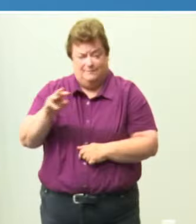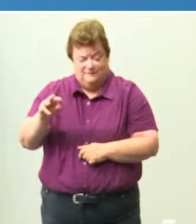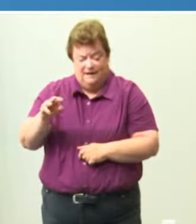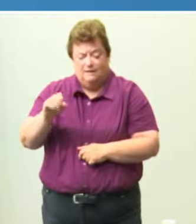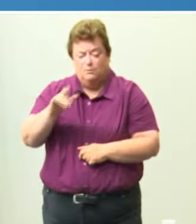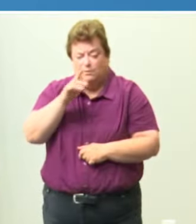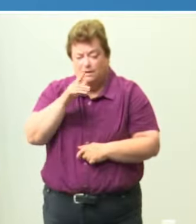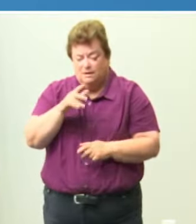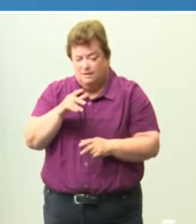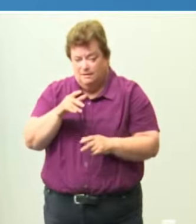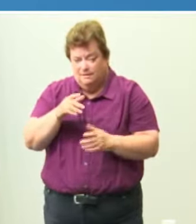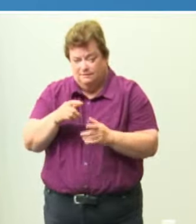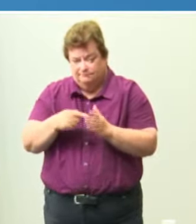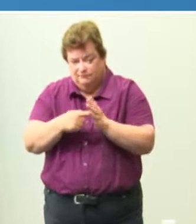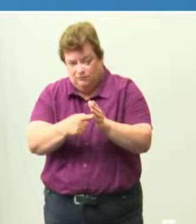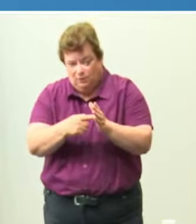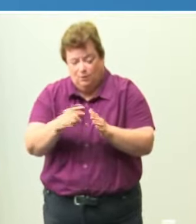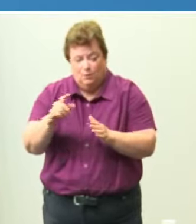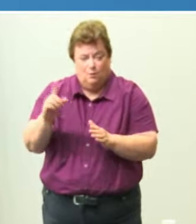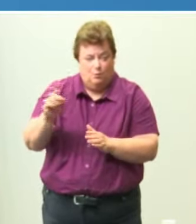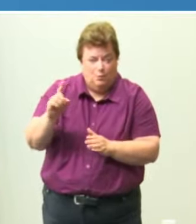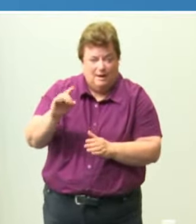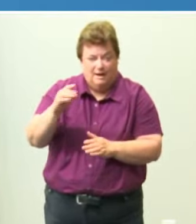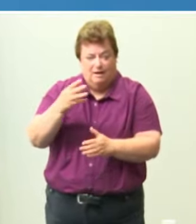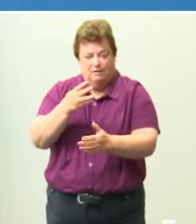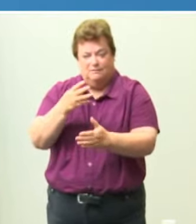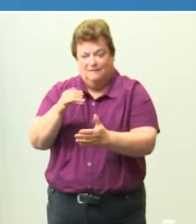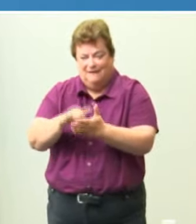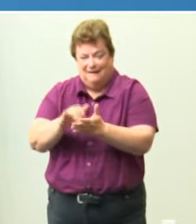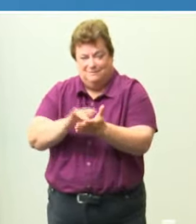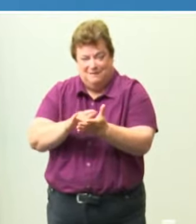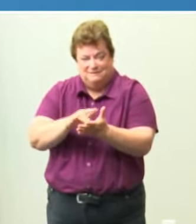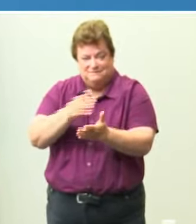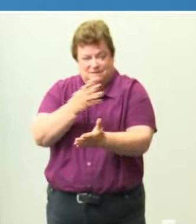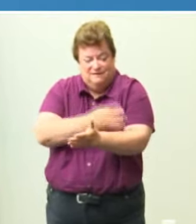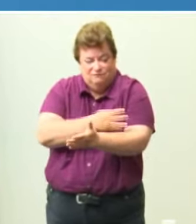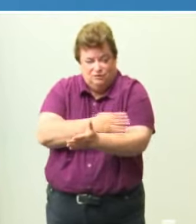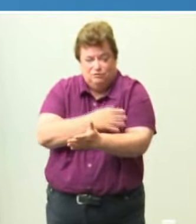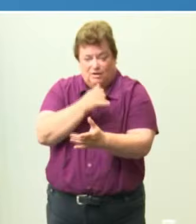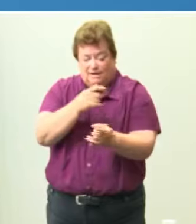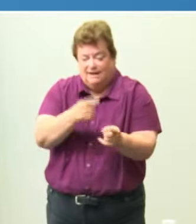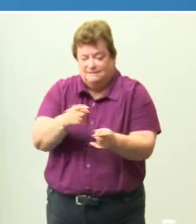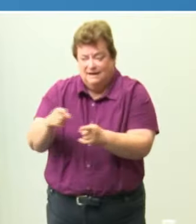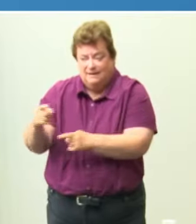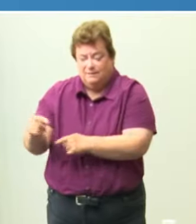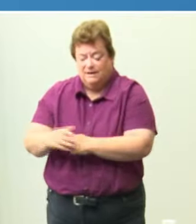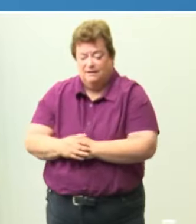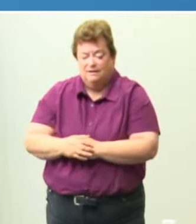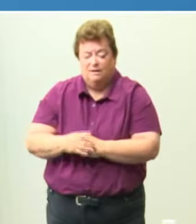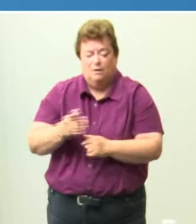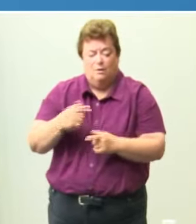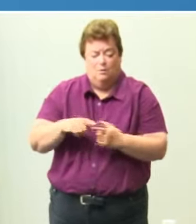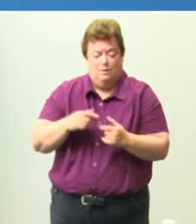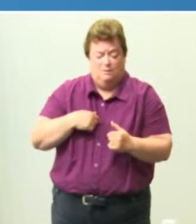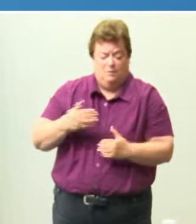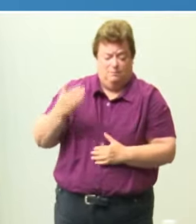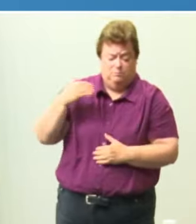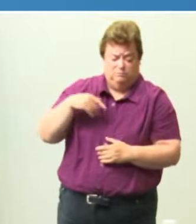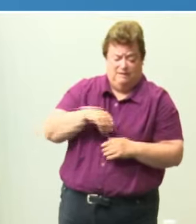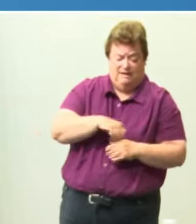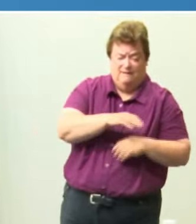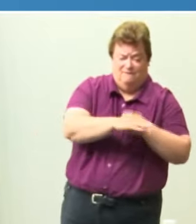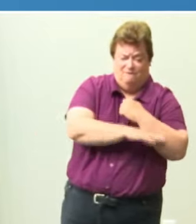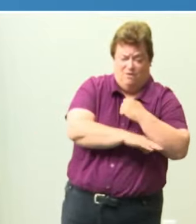infusion is being done elsewhere. As this has gone, we've actually, many places when this was in the fall and continued, administer